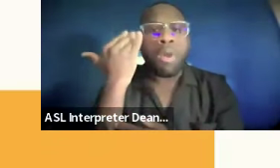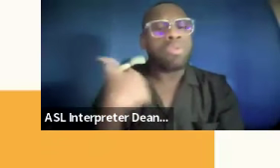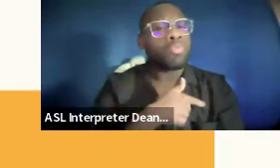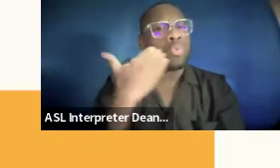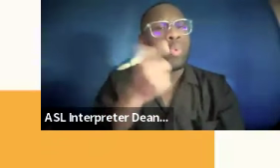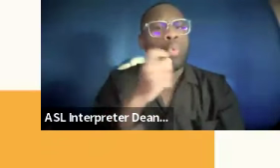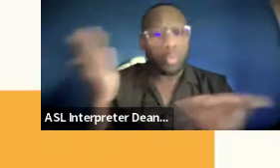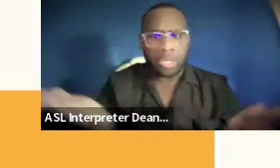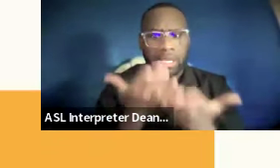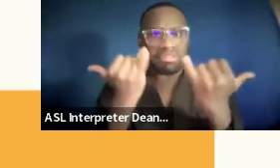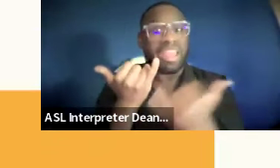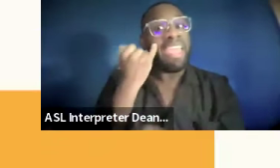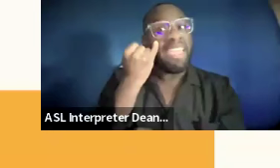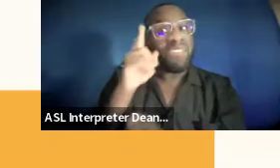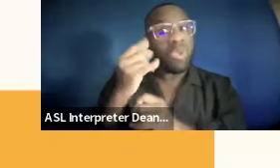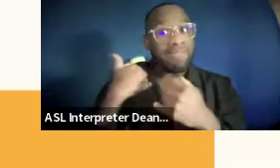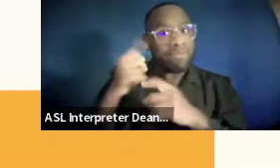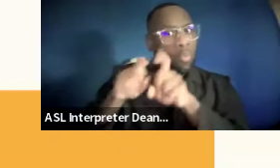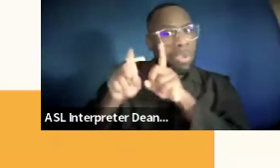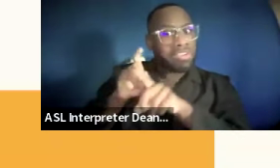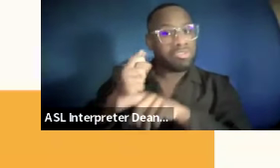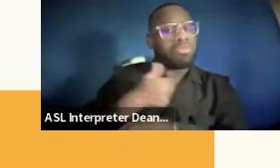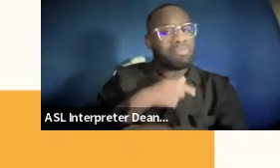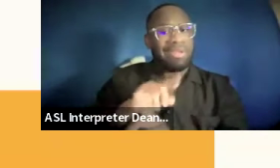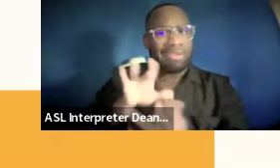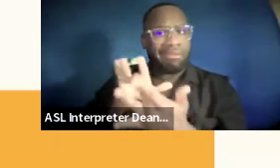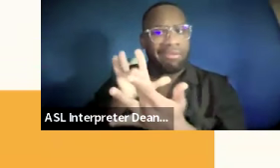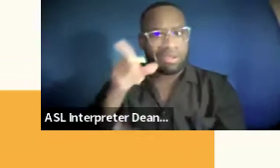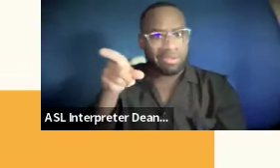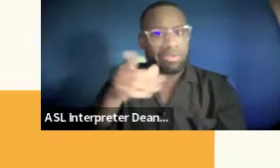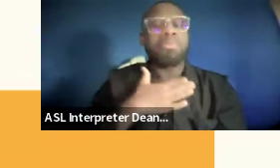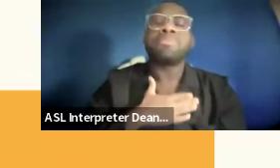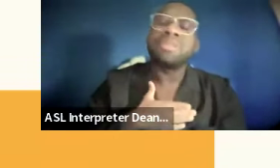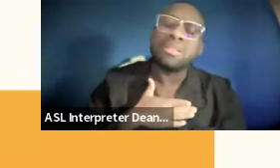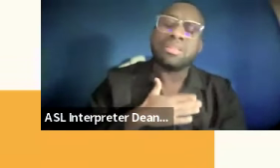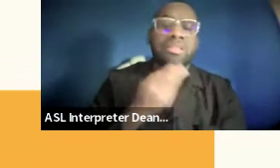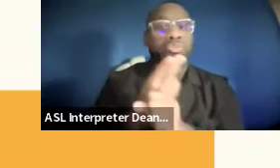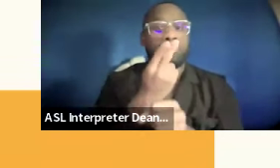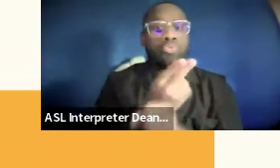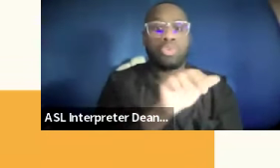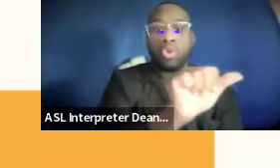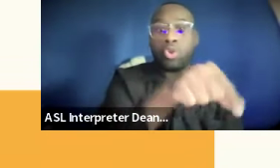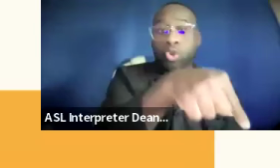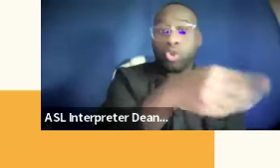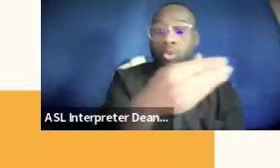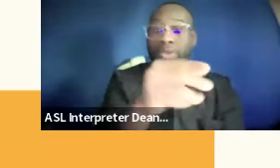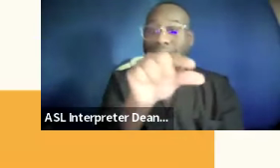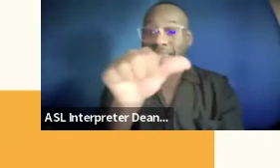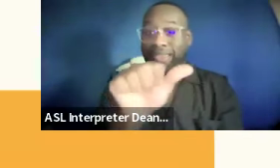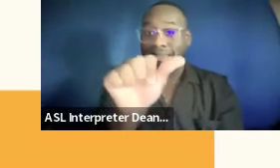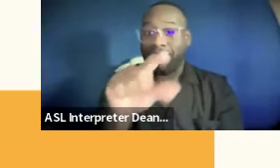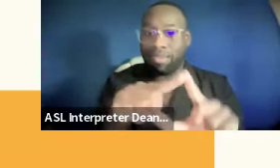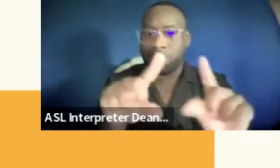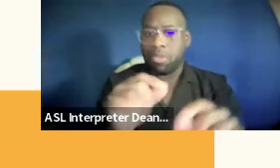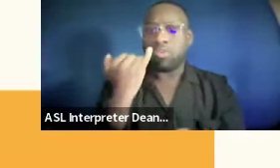you have questions or any follow-ups, we can follow up with you. Please use the Q&A box to ask those questions as we mentioned. And